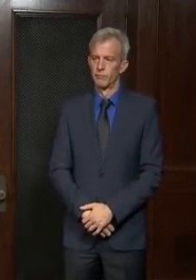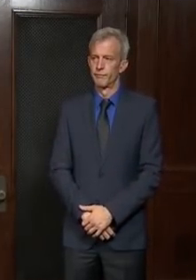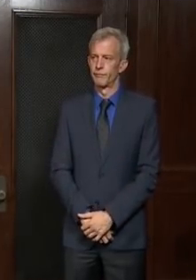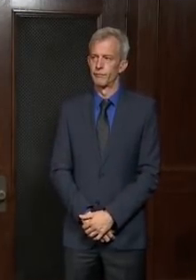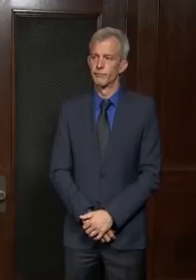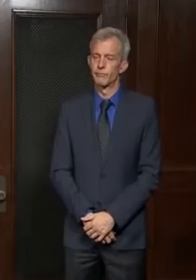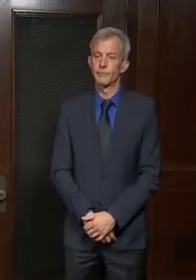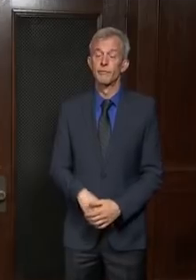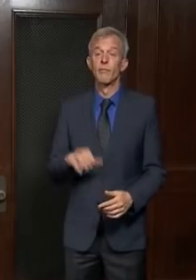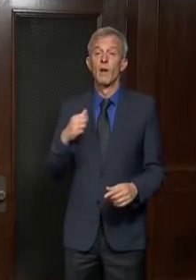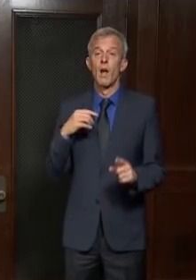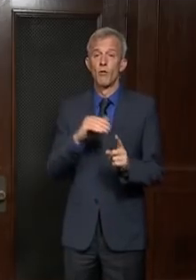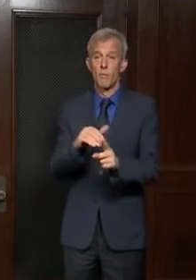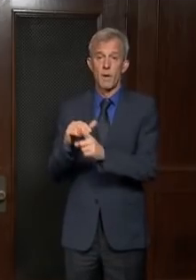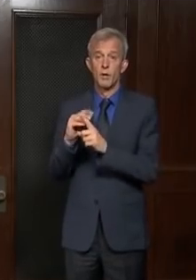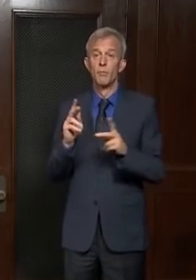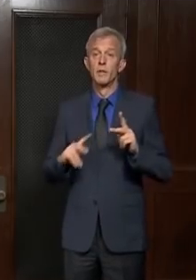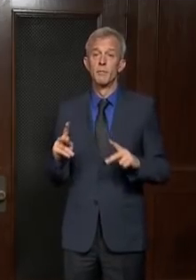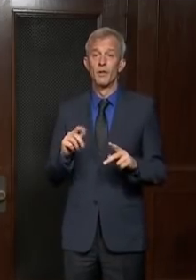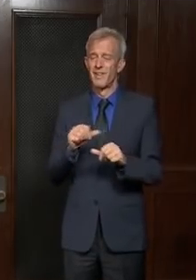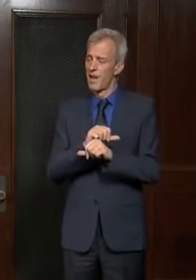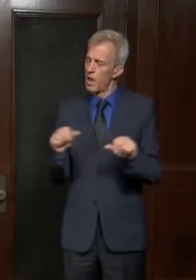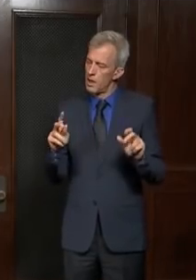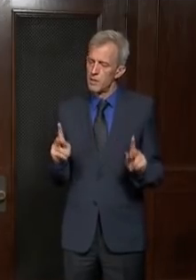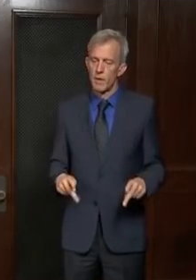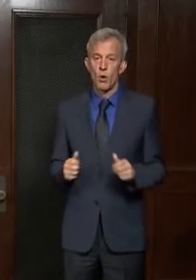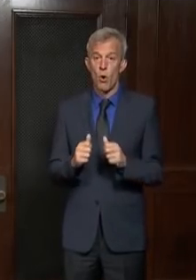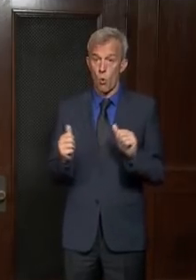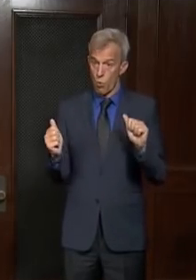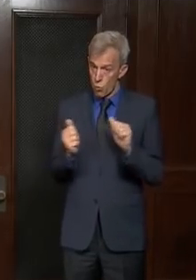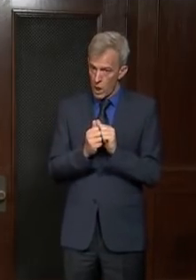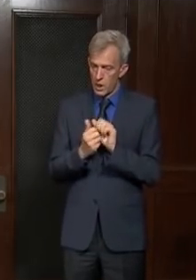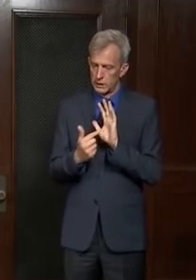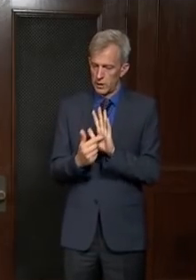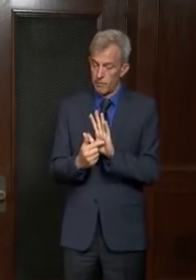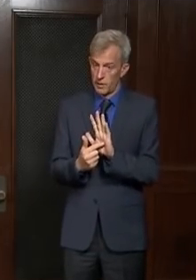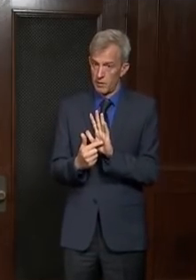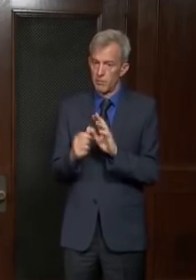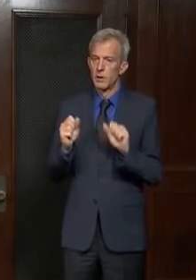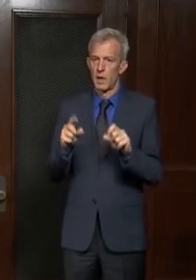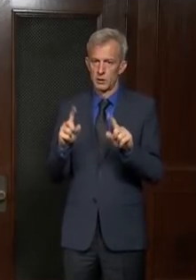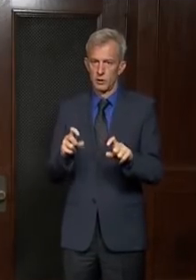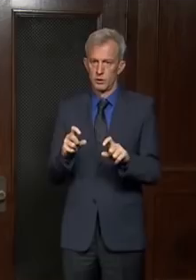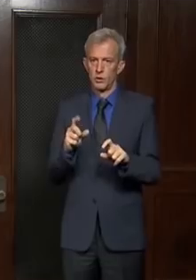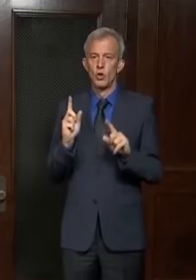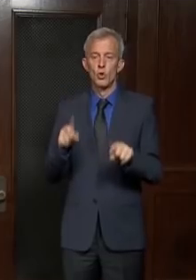As I reminded folks, anyone with symptoms can now get tested. And if you go to